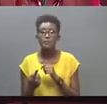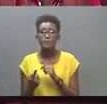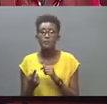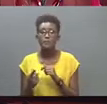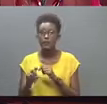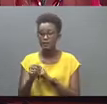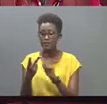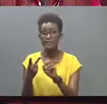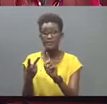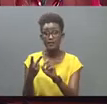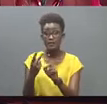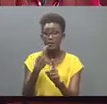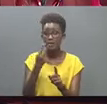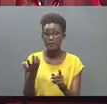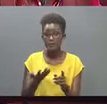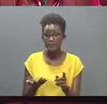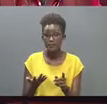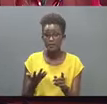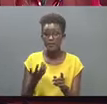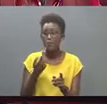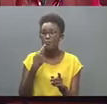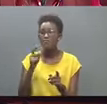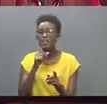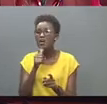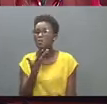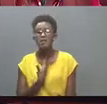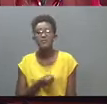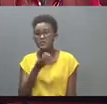The second one, they told me they didn't have food.